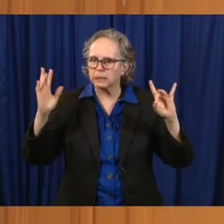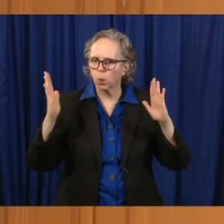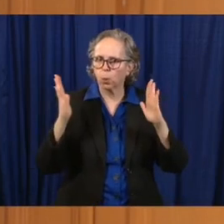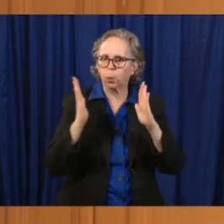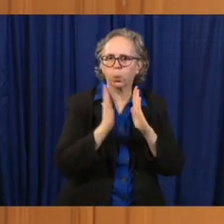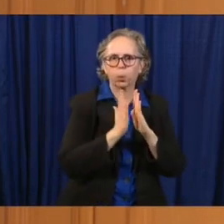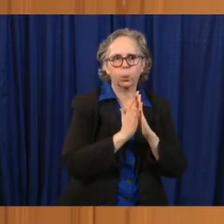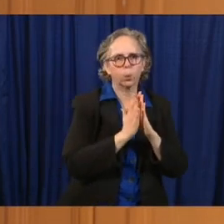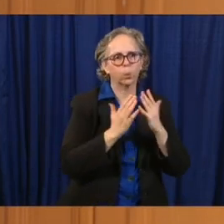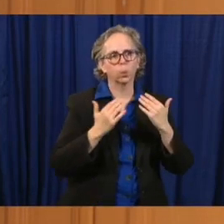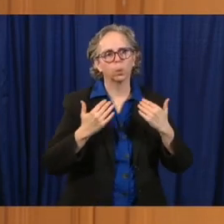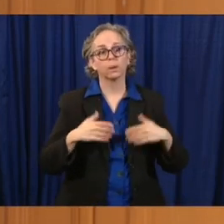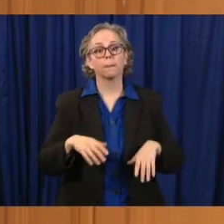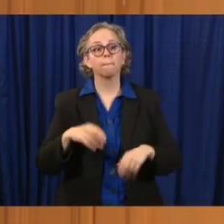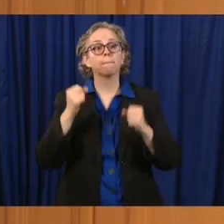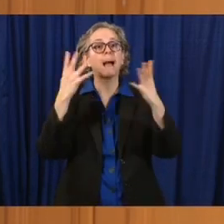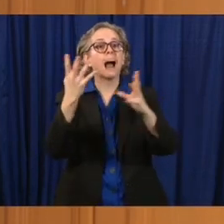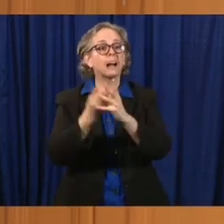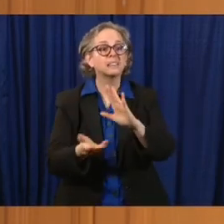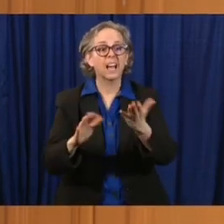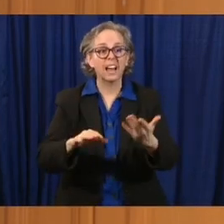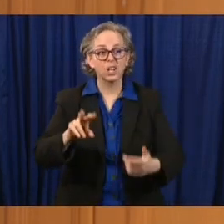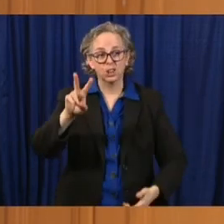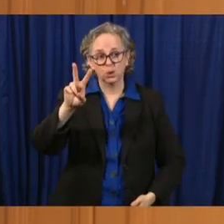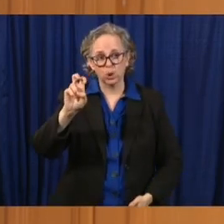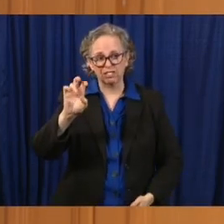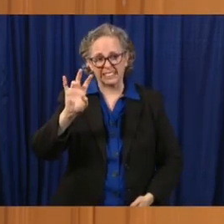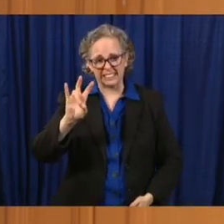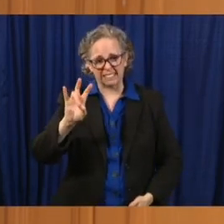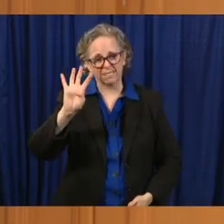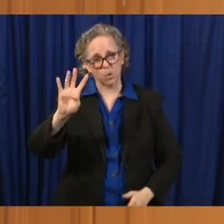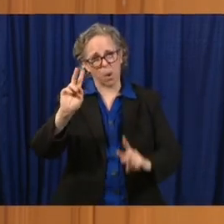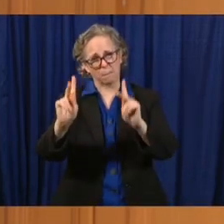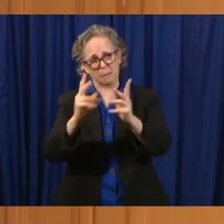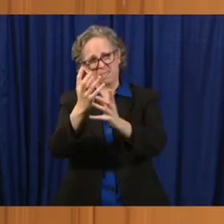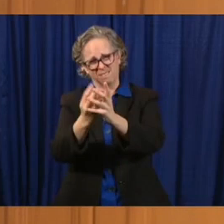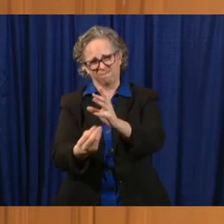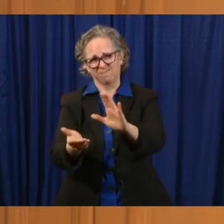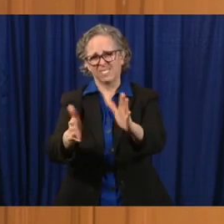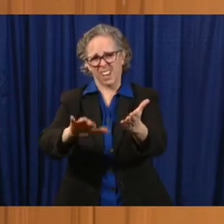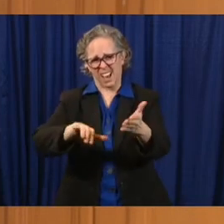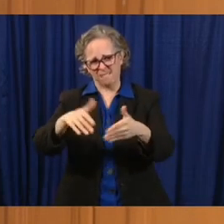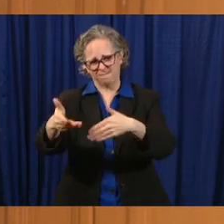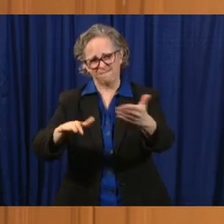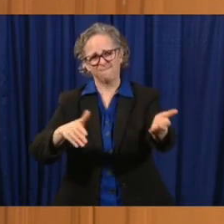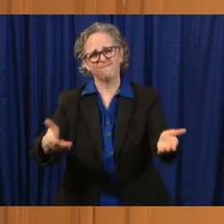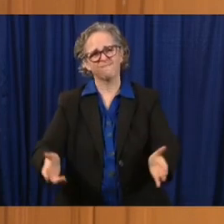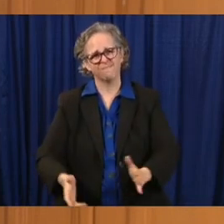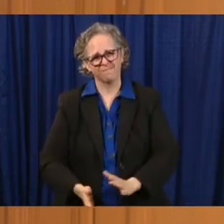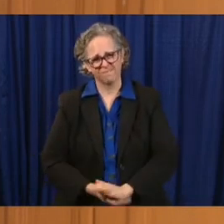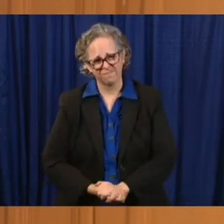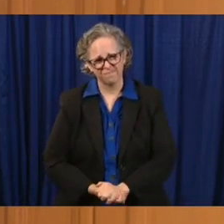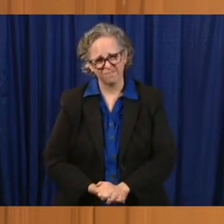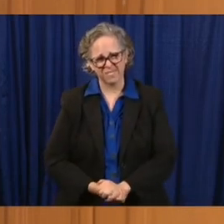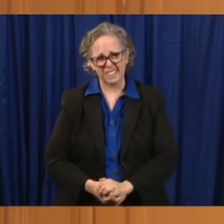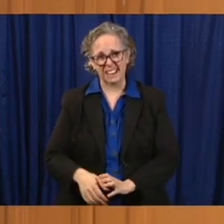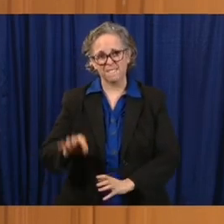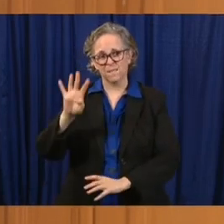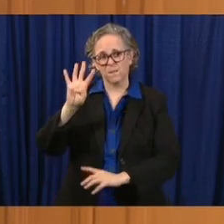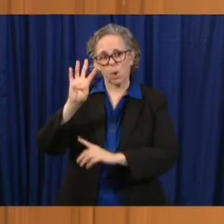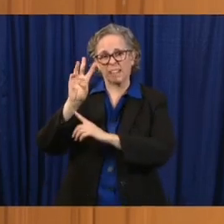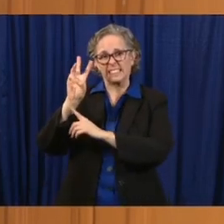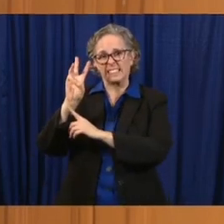deaths are now at 274 in the state of Ohio. 46 of our counties have